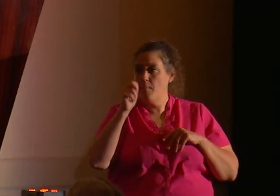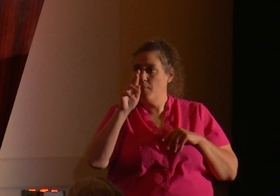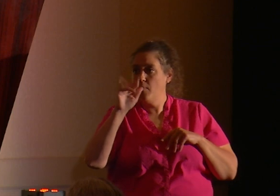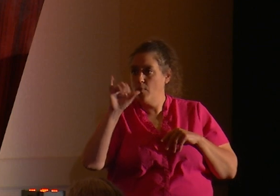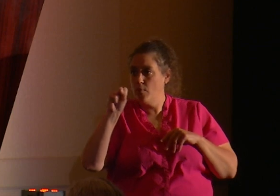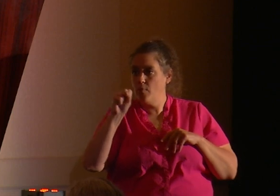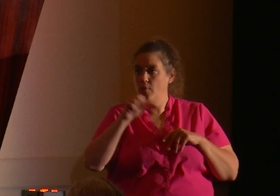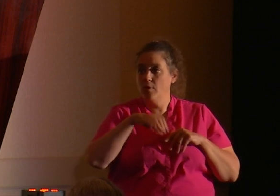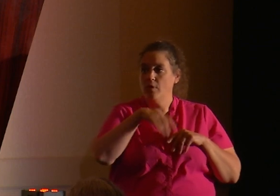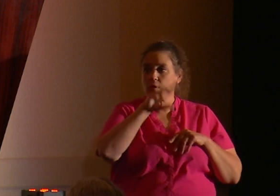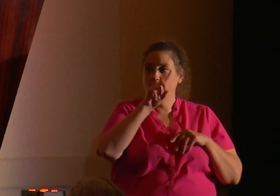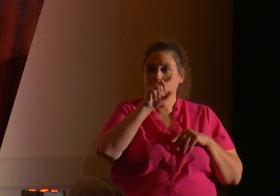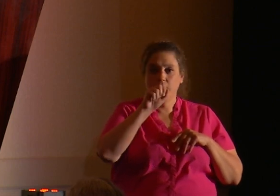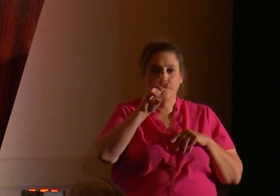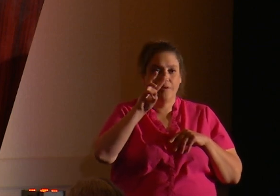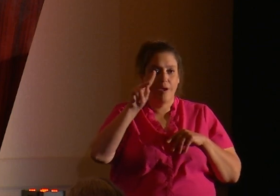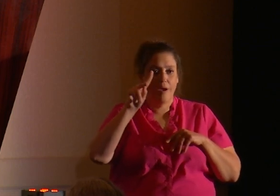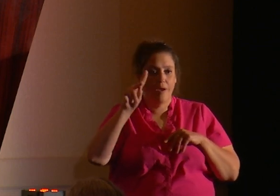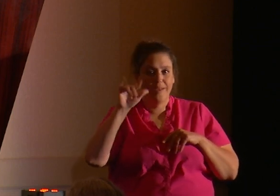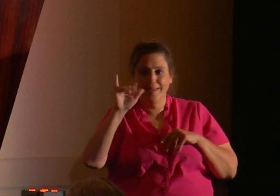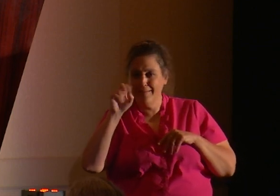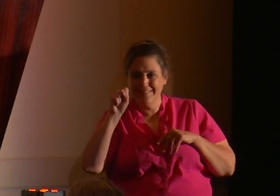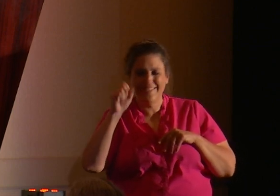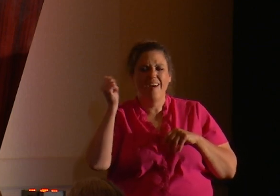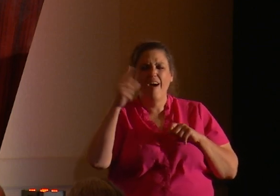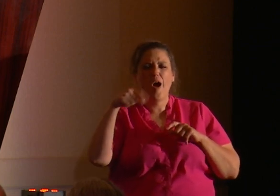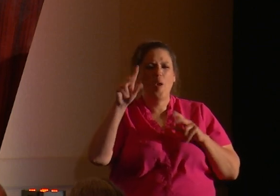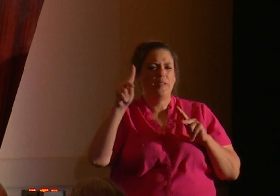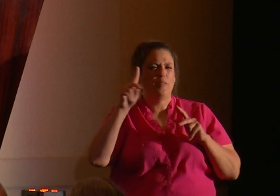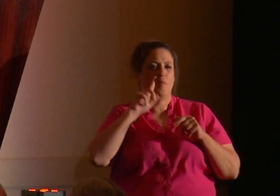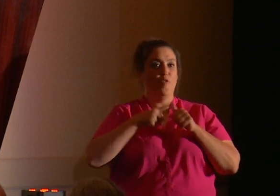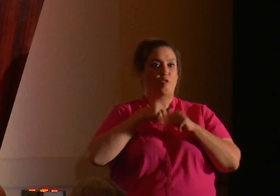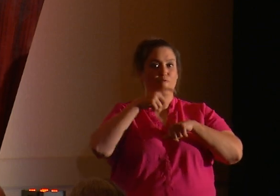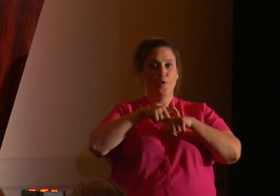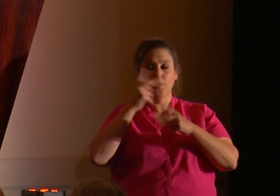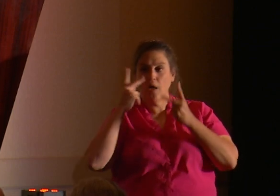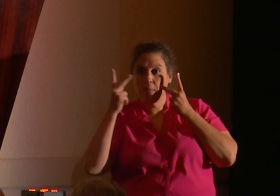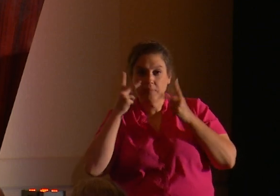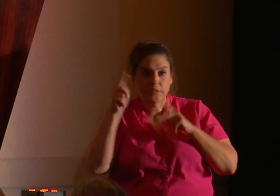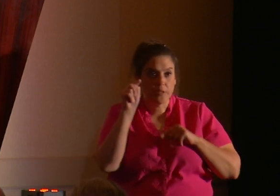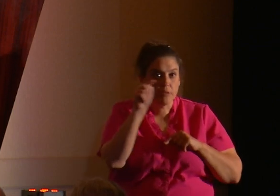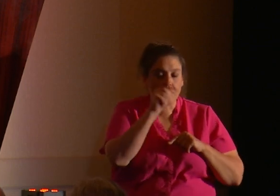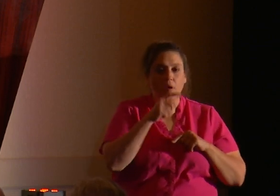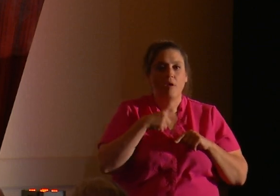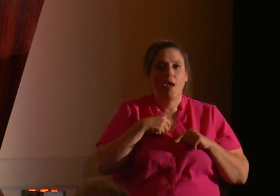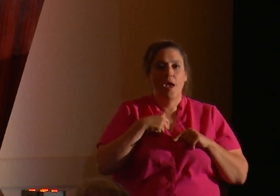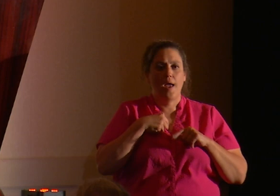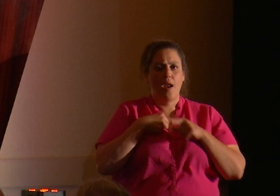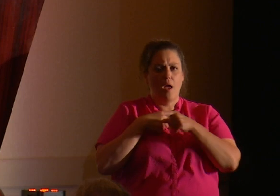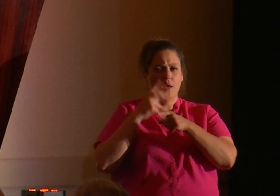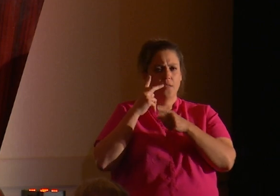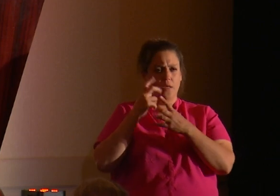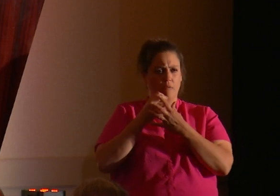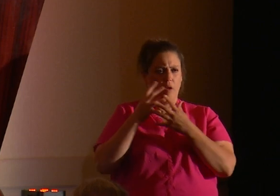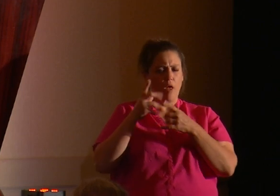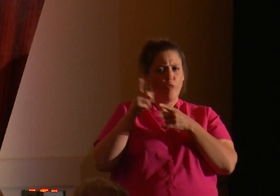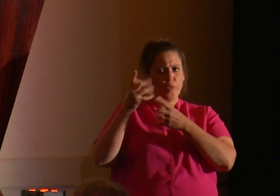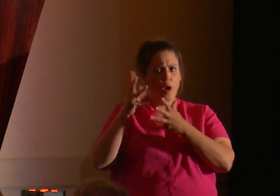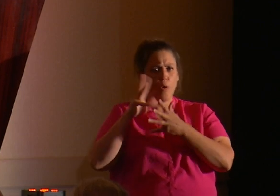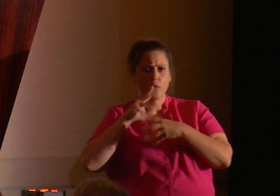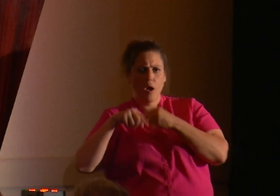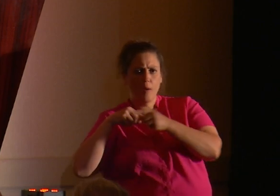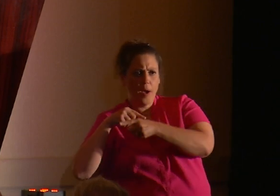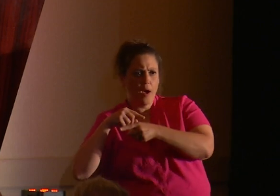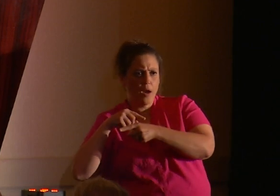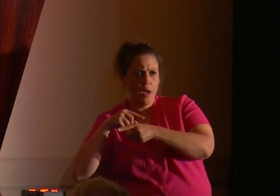name? Dawkins. I'm seeing all these people for the first time. And I'm seeing the stuff that I was thinking, they're already talking about. I'm reading it in a book. I'm